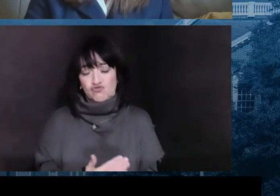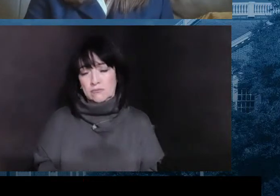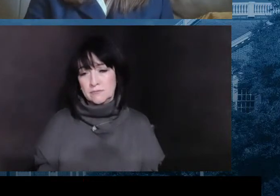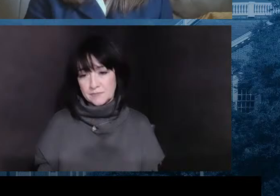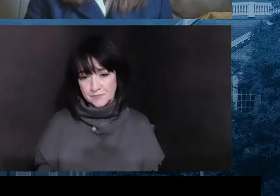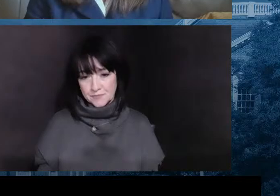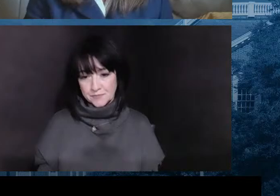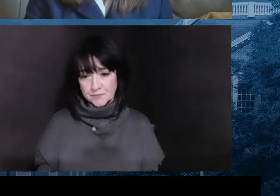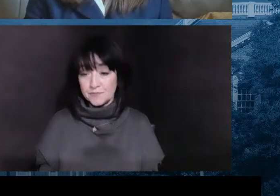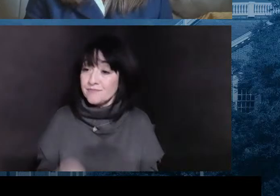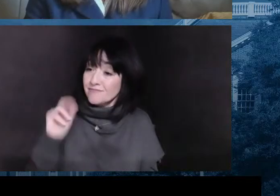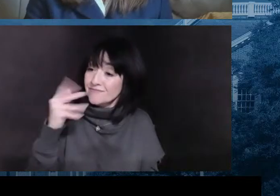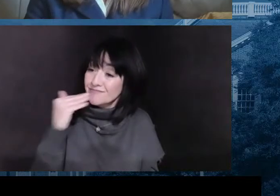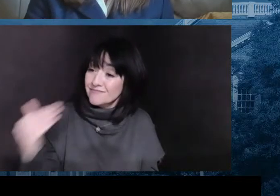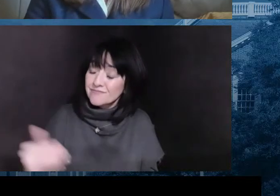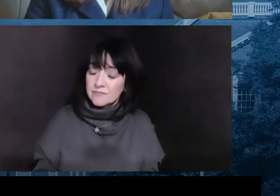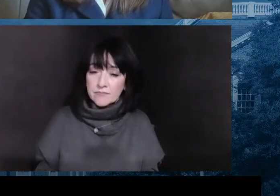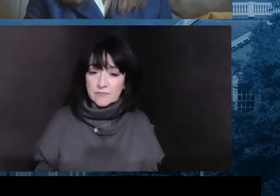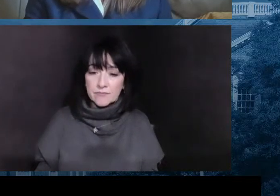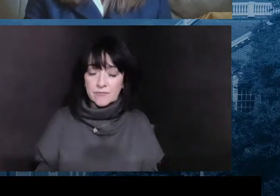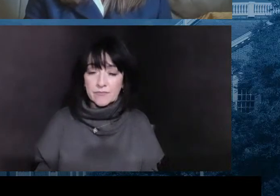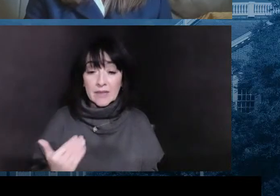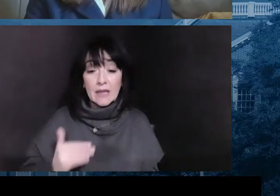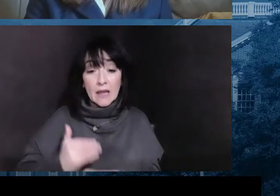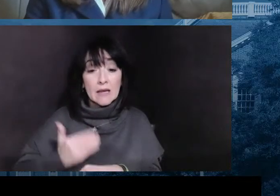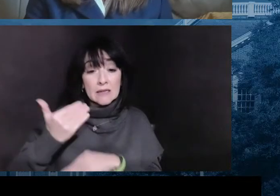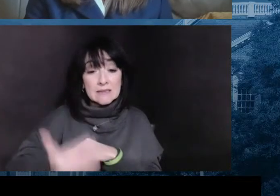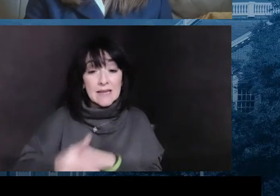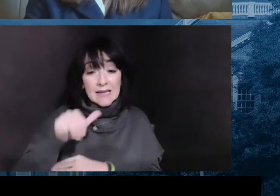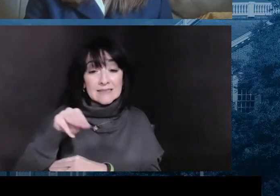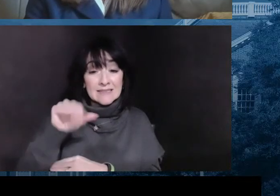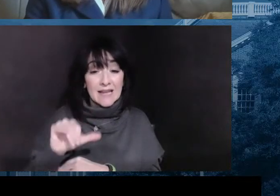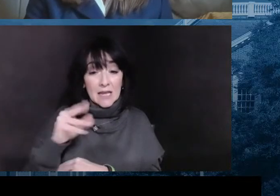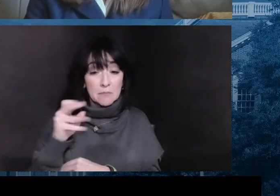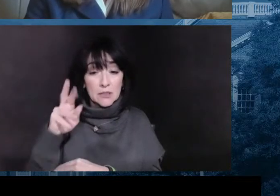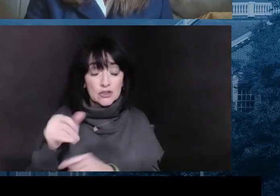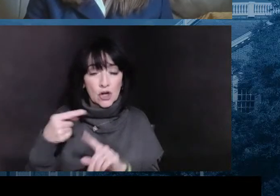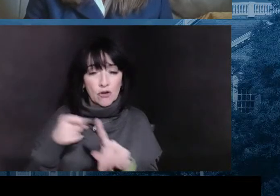All right, next we'll go to Amy Cherry from WDEL.